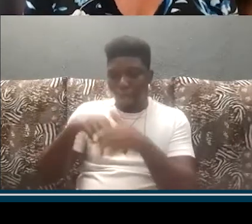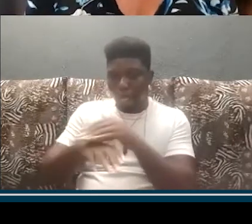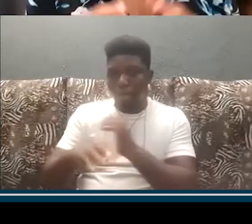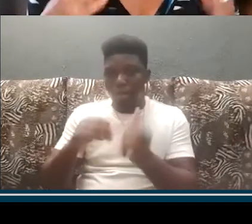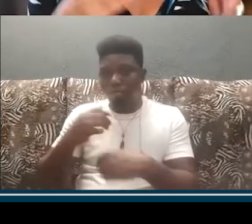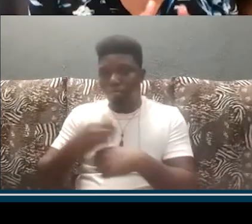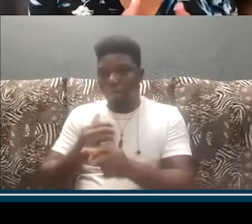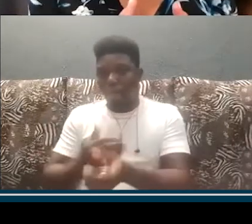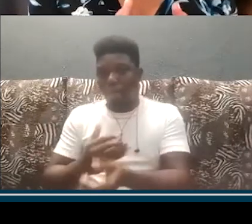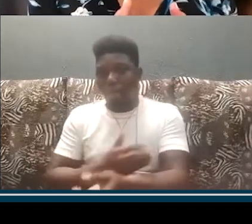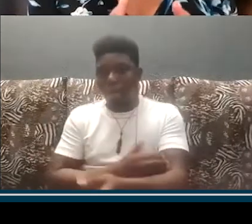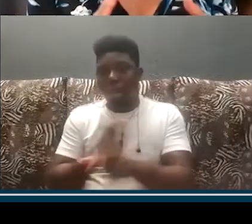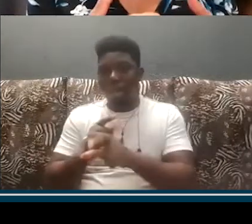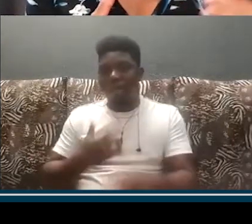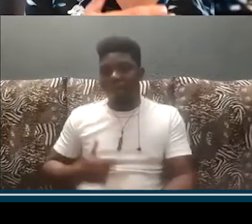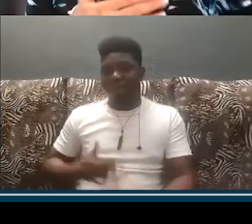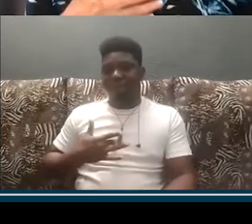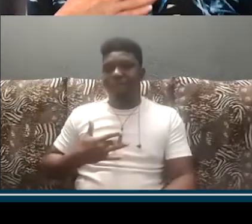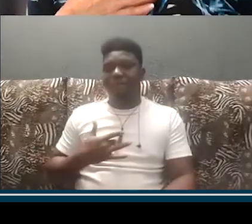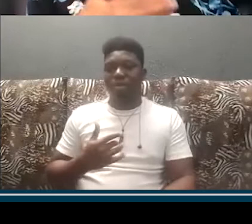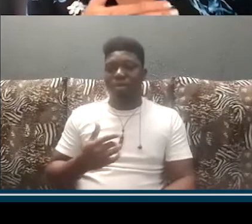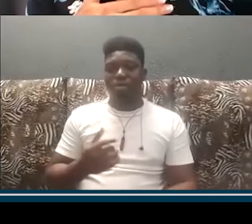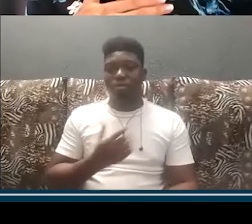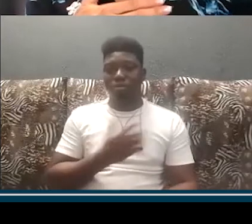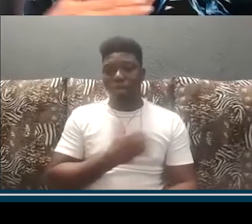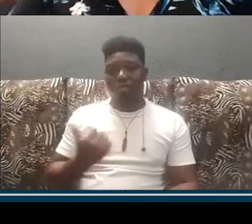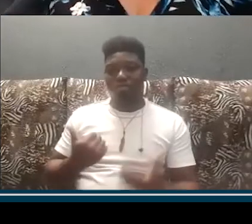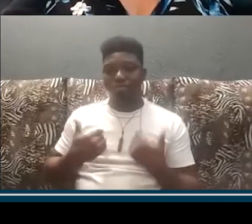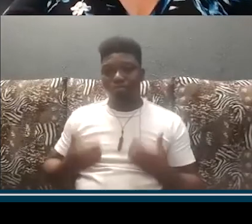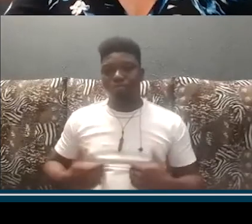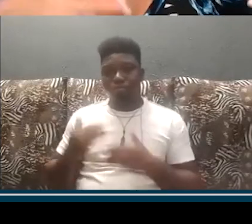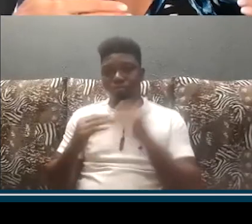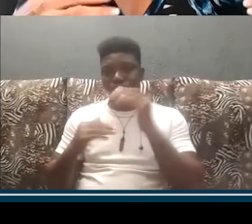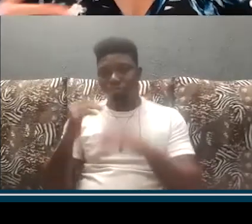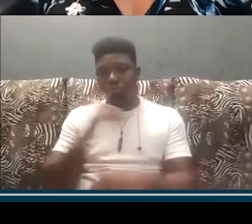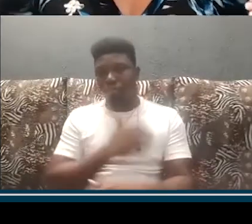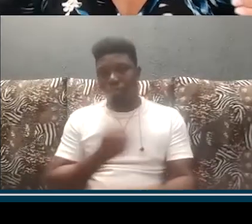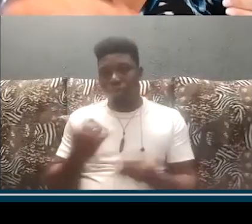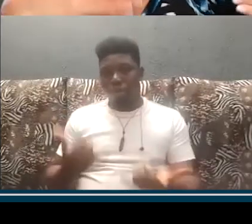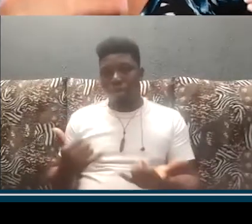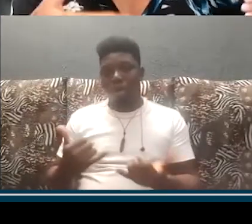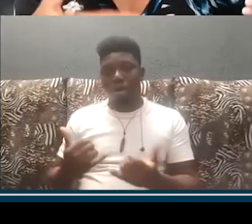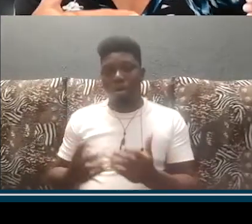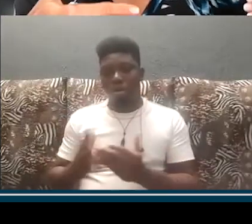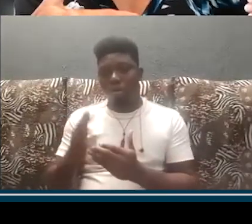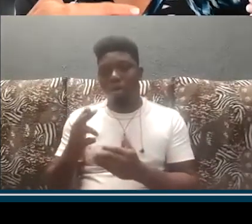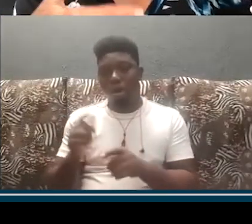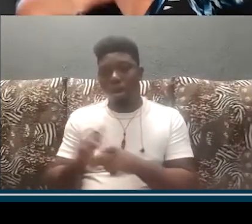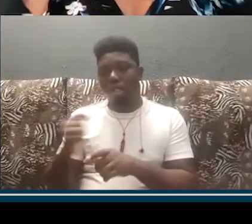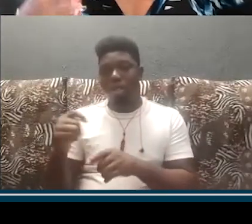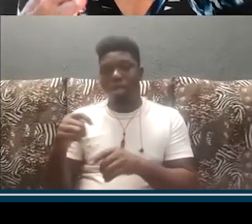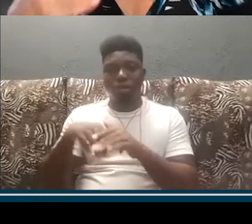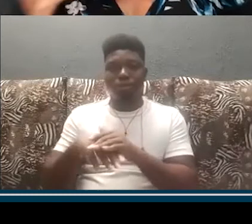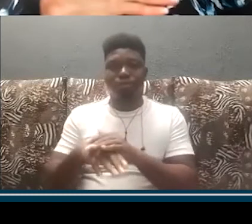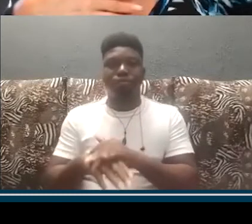physical building and the curb cut was on one side of the street, but the accessible parking where you would drop somebody